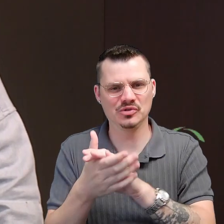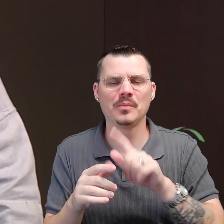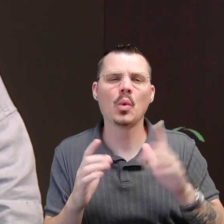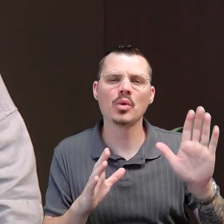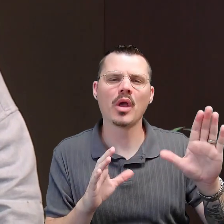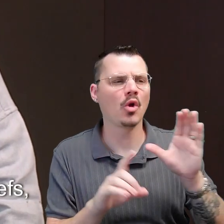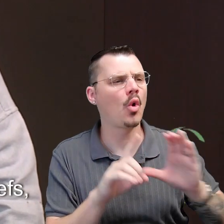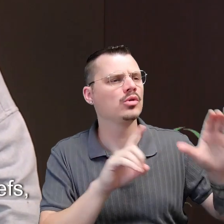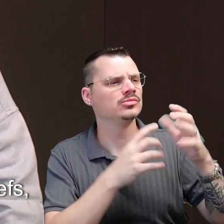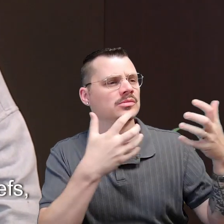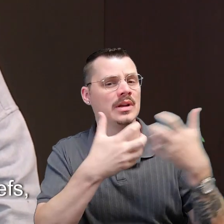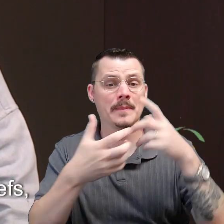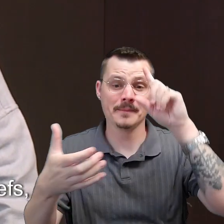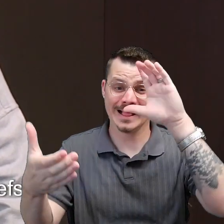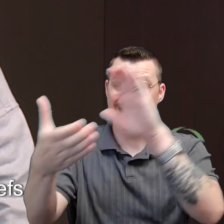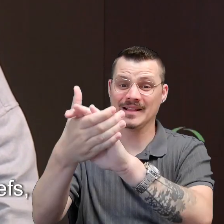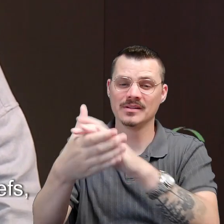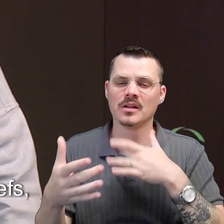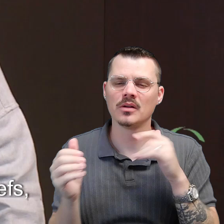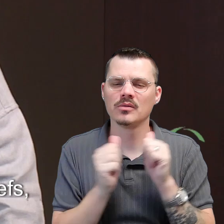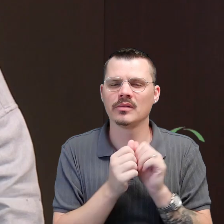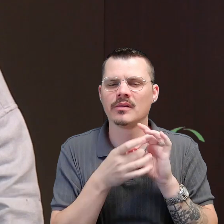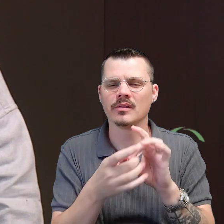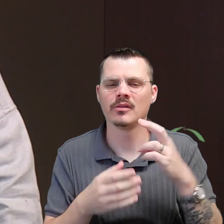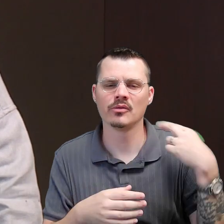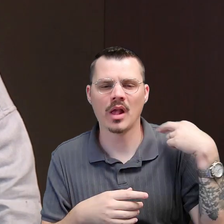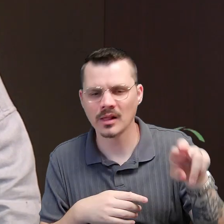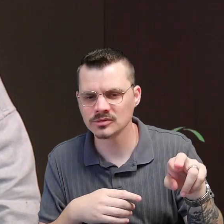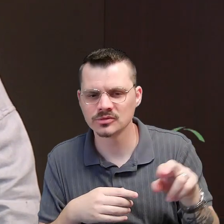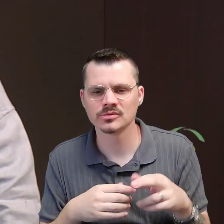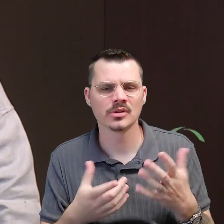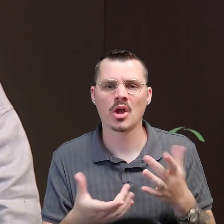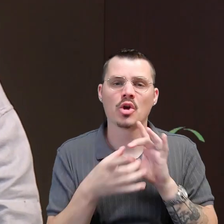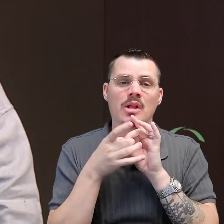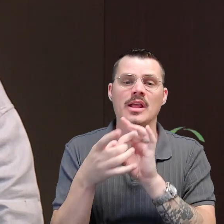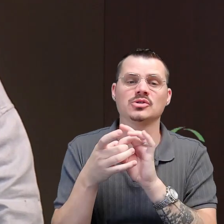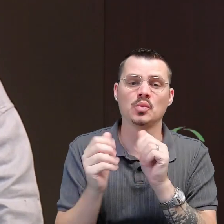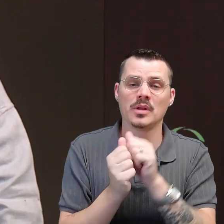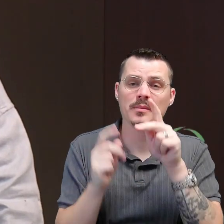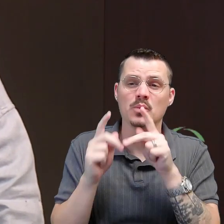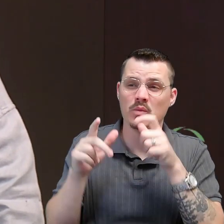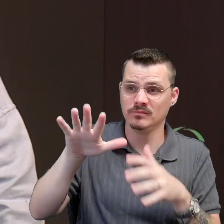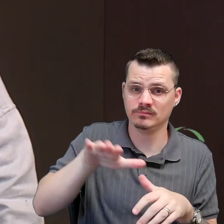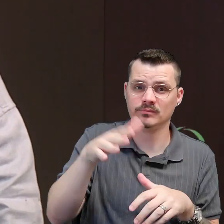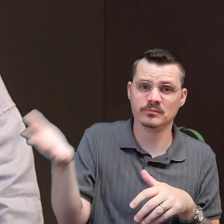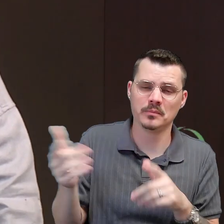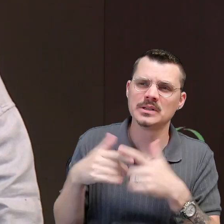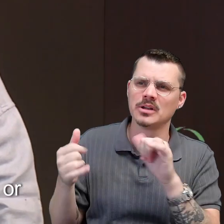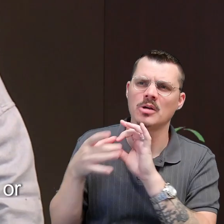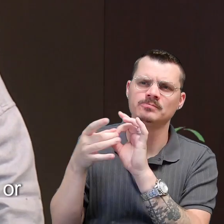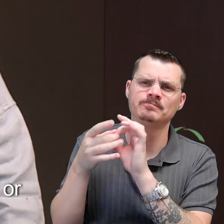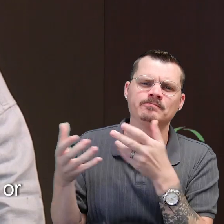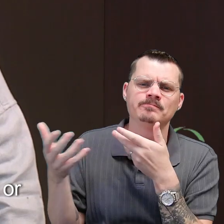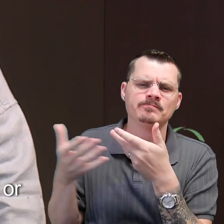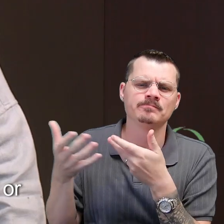beliefs usually have to do with religious beliefs, relationships with people that are deceased,